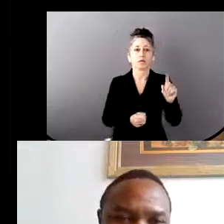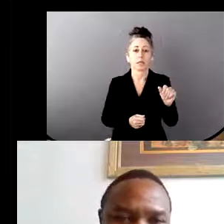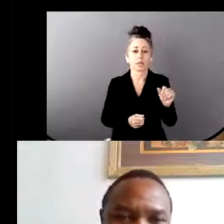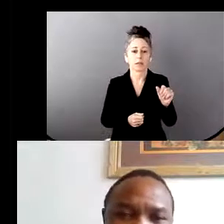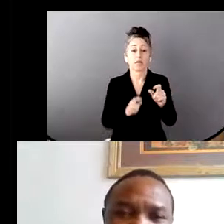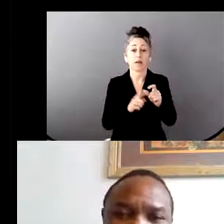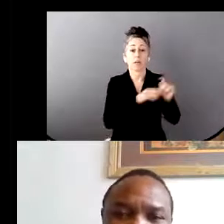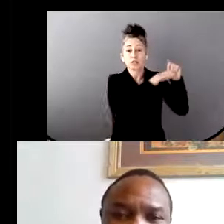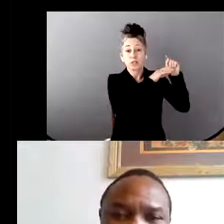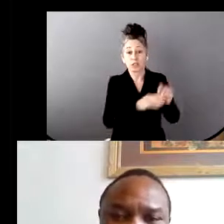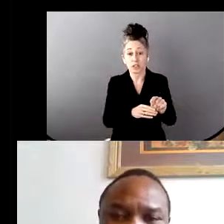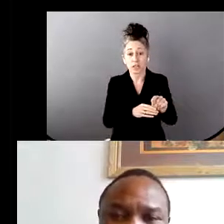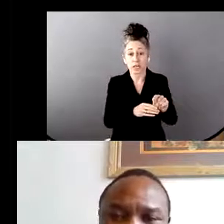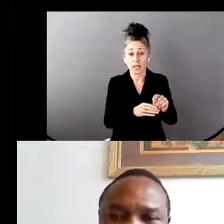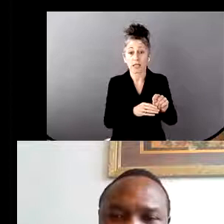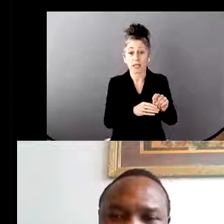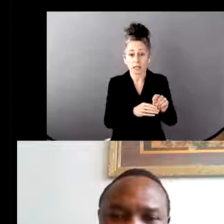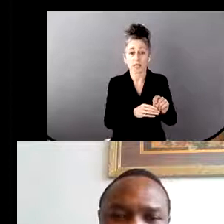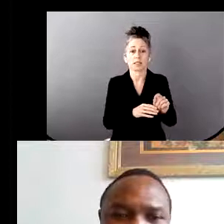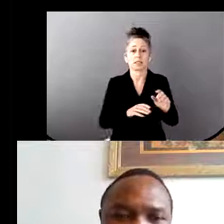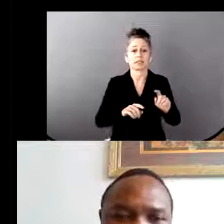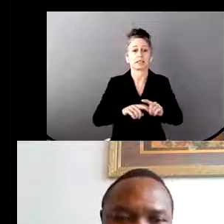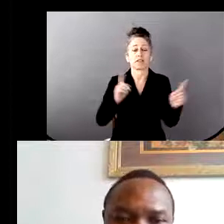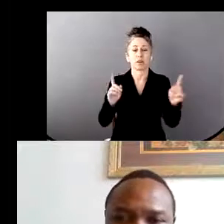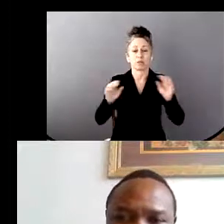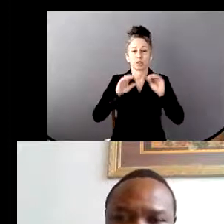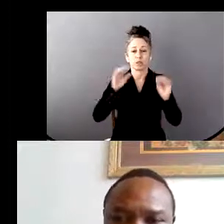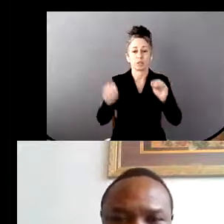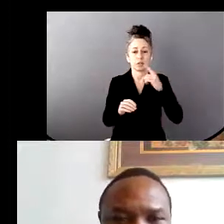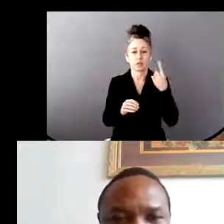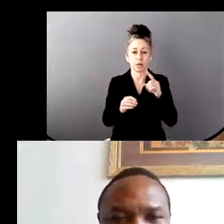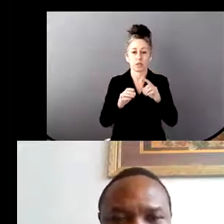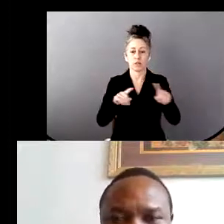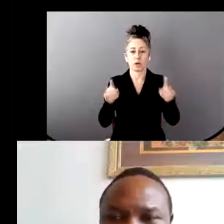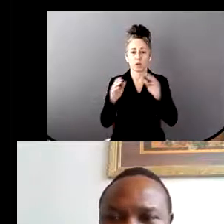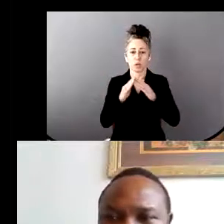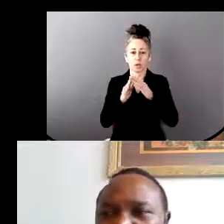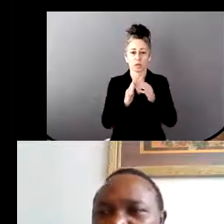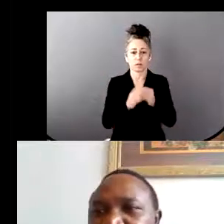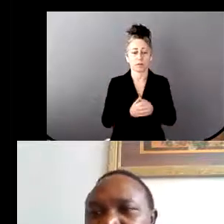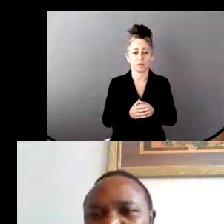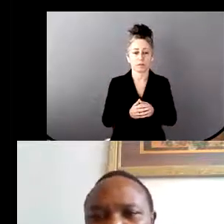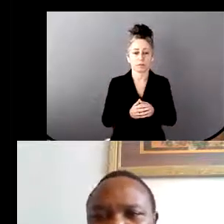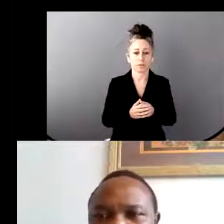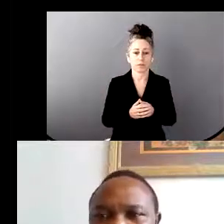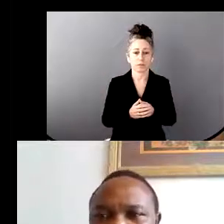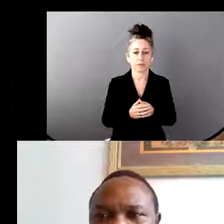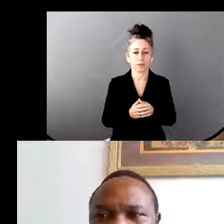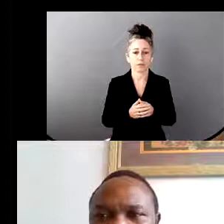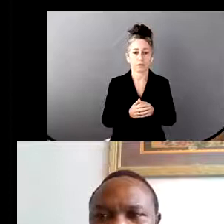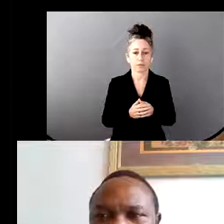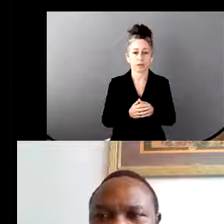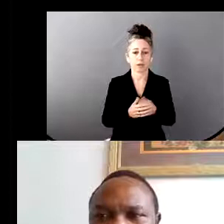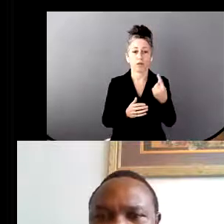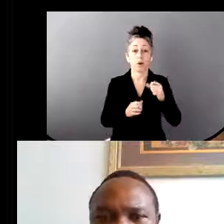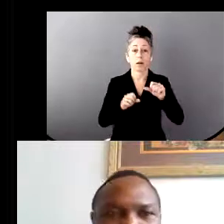traditionally underserved racial and ethnic populations and the communities, and of course, capacity building efforts.